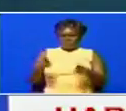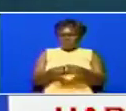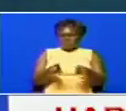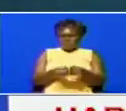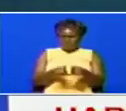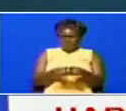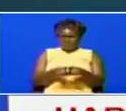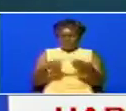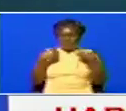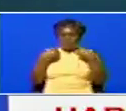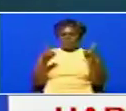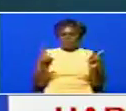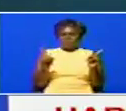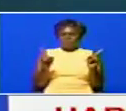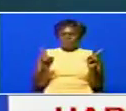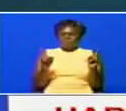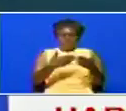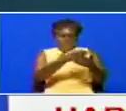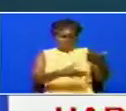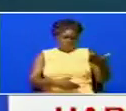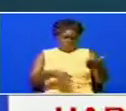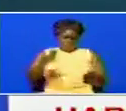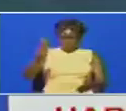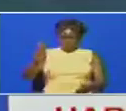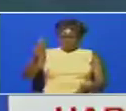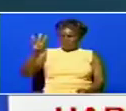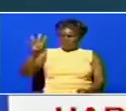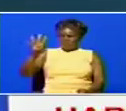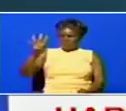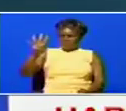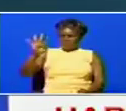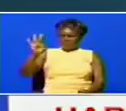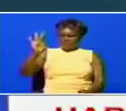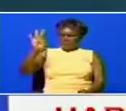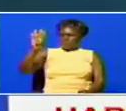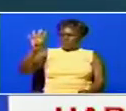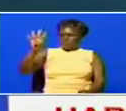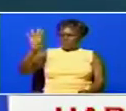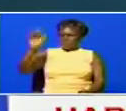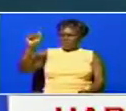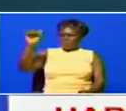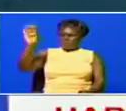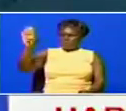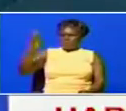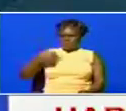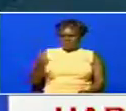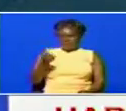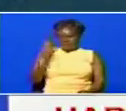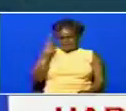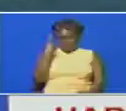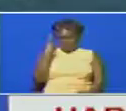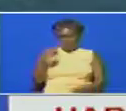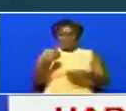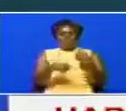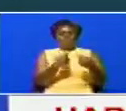substantiating its result with the Form 34A and Form 34B, and I understand that is